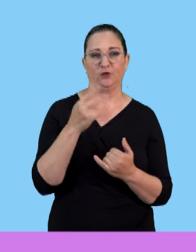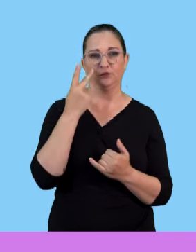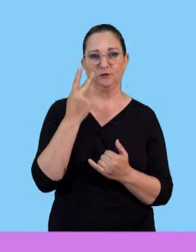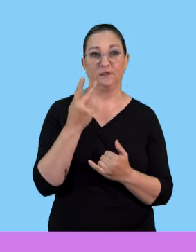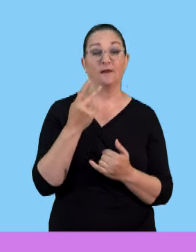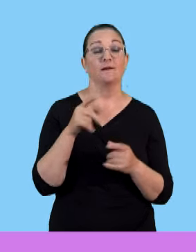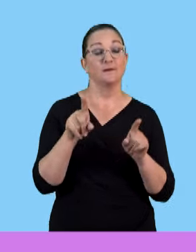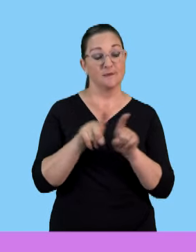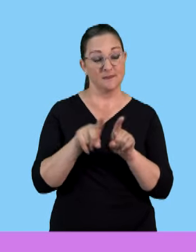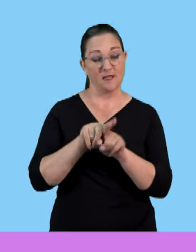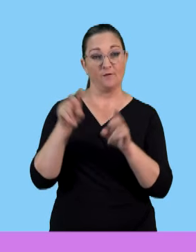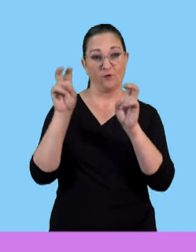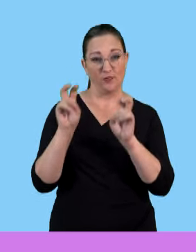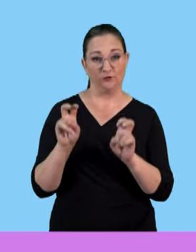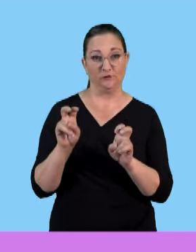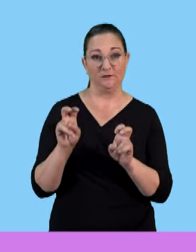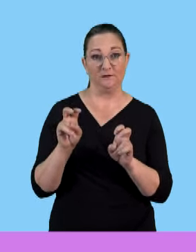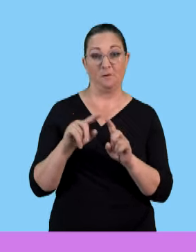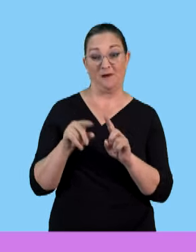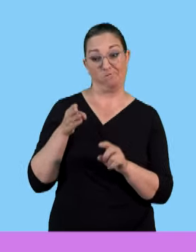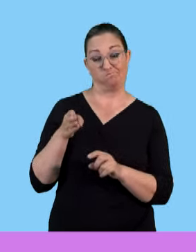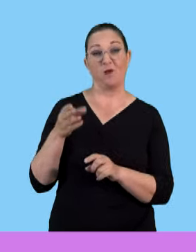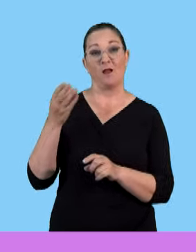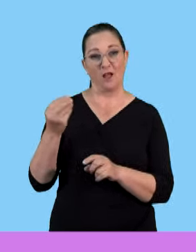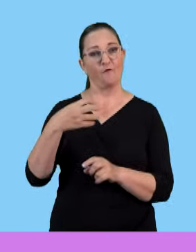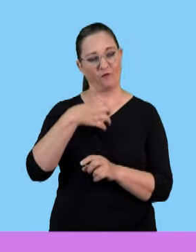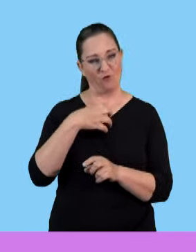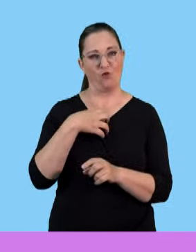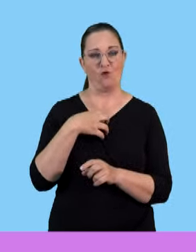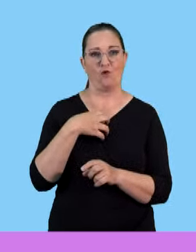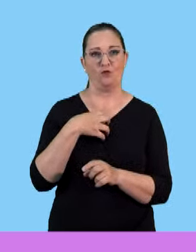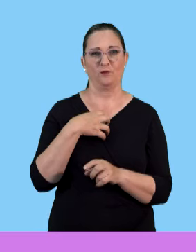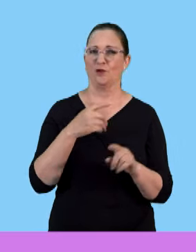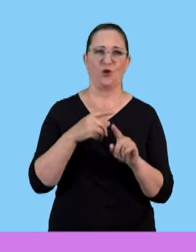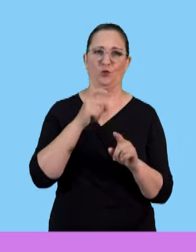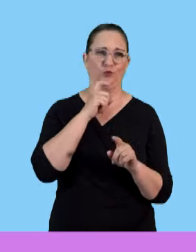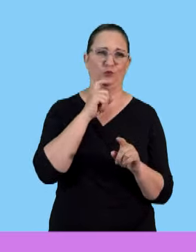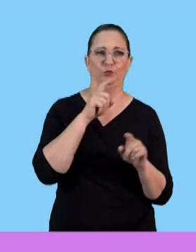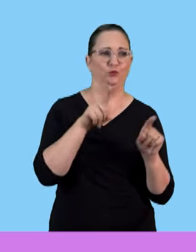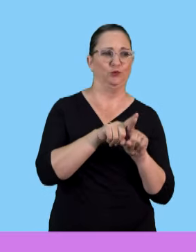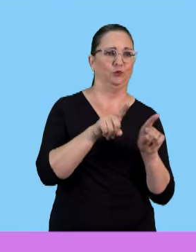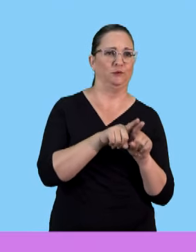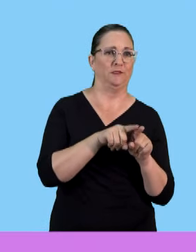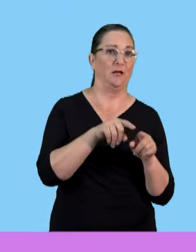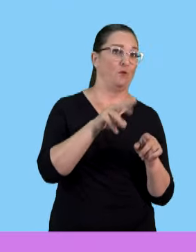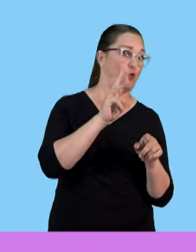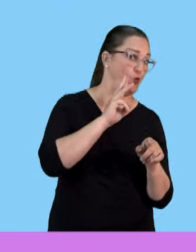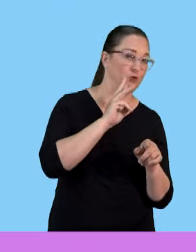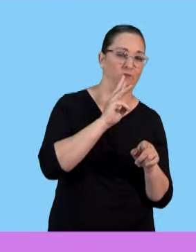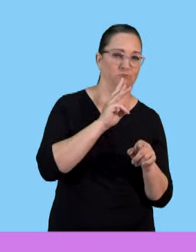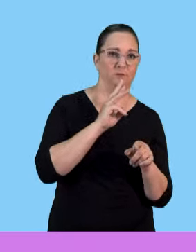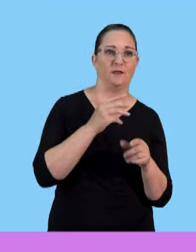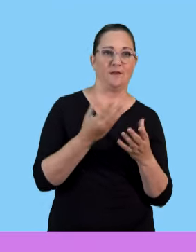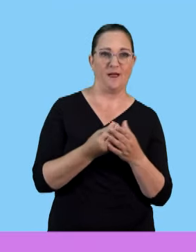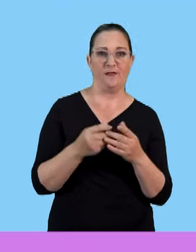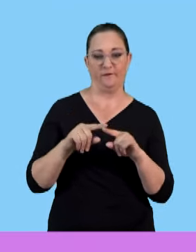electricity tariffs. So they are also have their own unit. They don't use the same unit as in water tariffs.